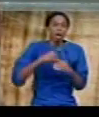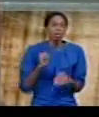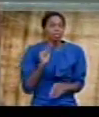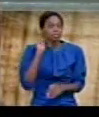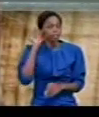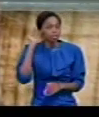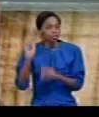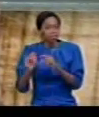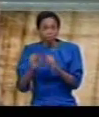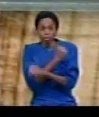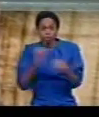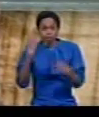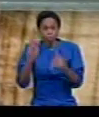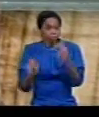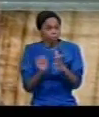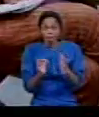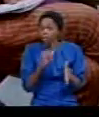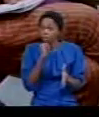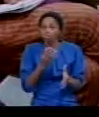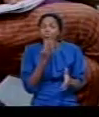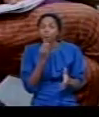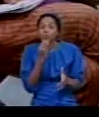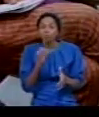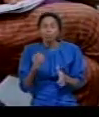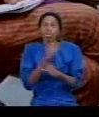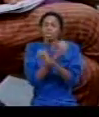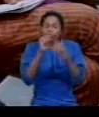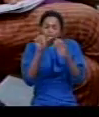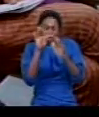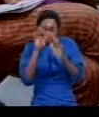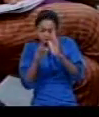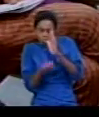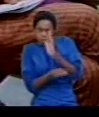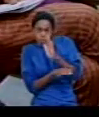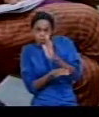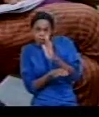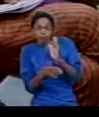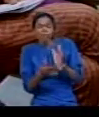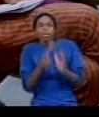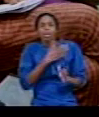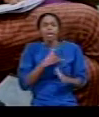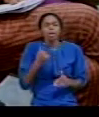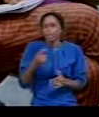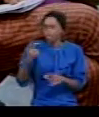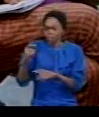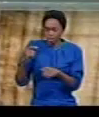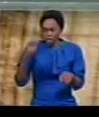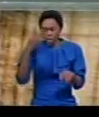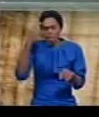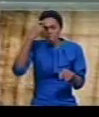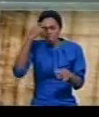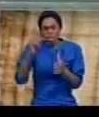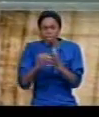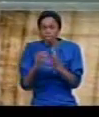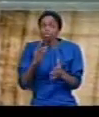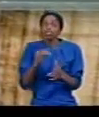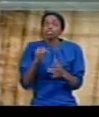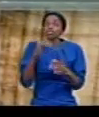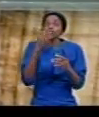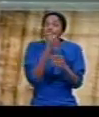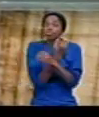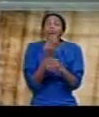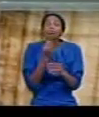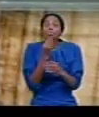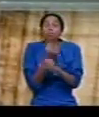not circumcised, that salvation is down below there. He felt that the Jews in their salvation even though